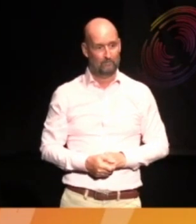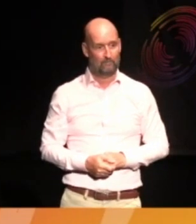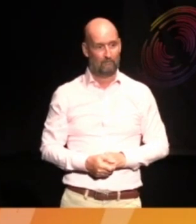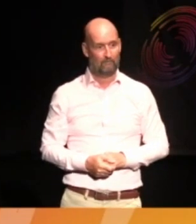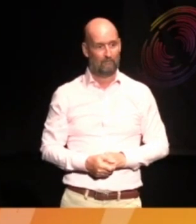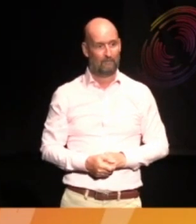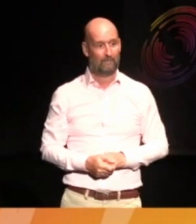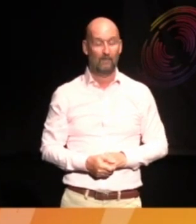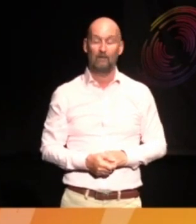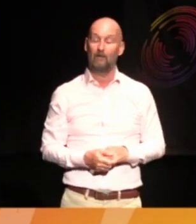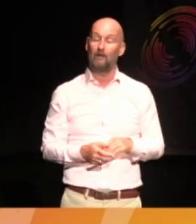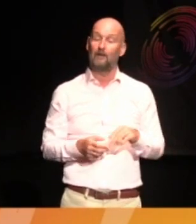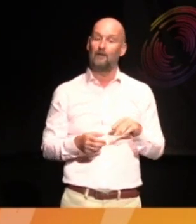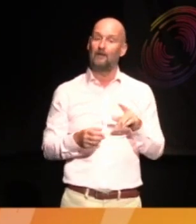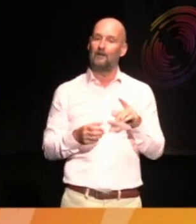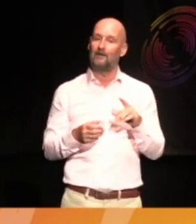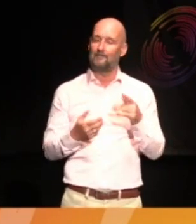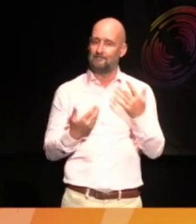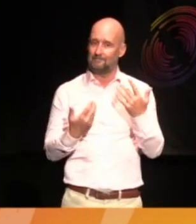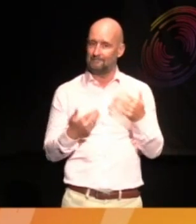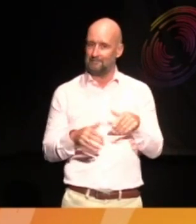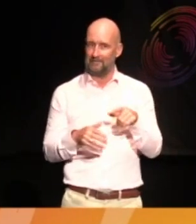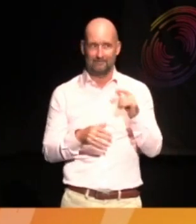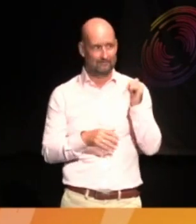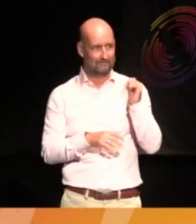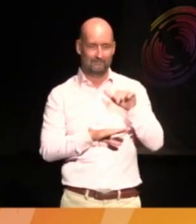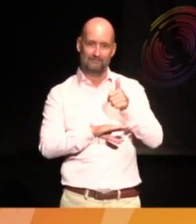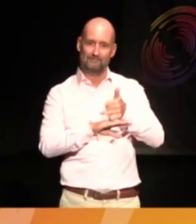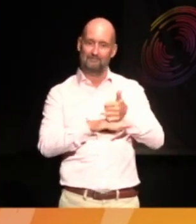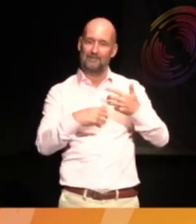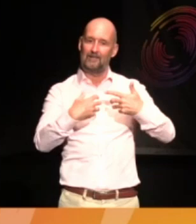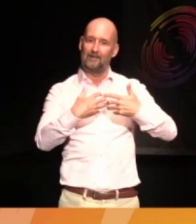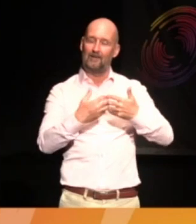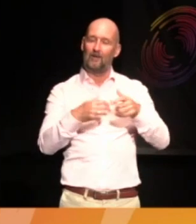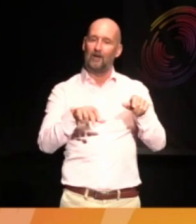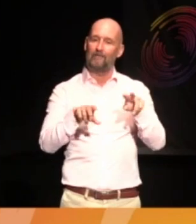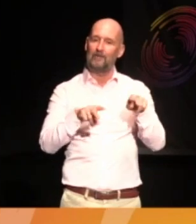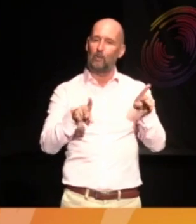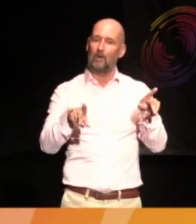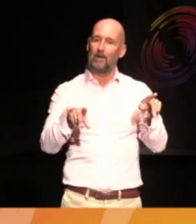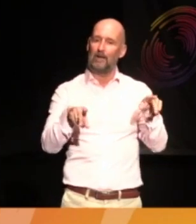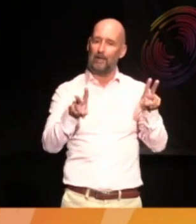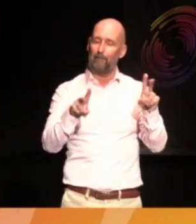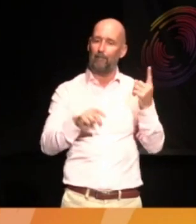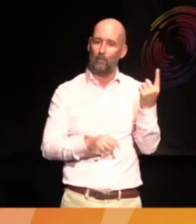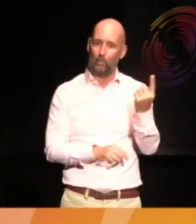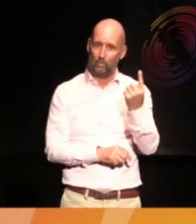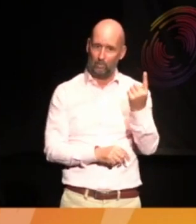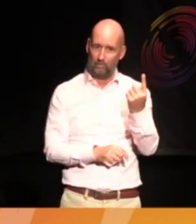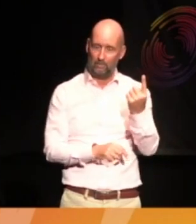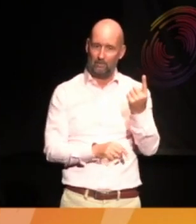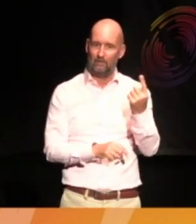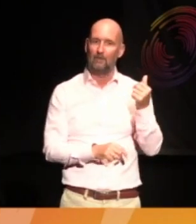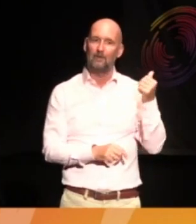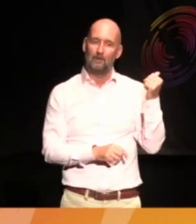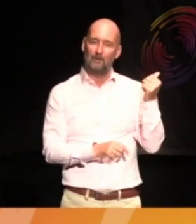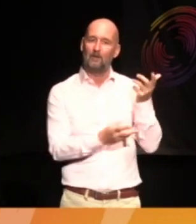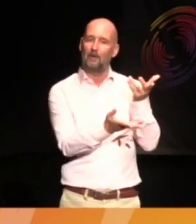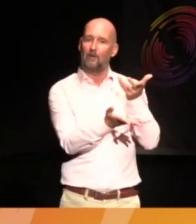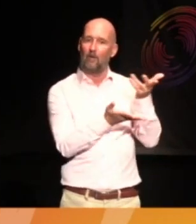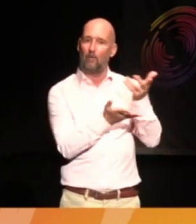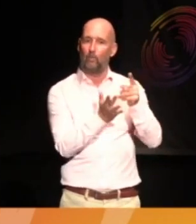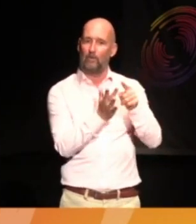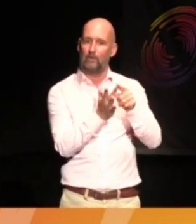magic of technology, we'll shortly be seeing a video from Leena Haque, who's in conversation with Jude